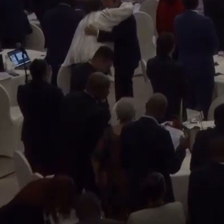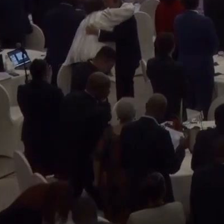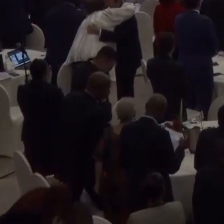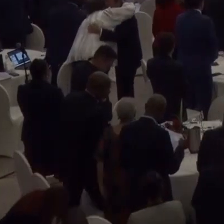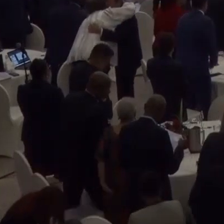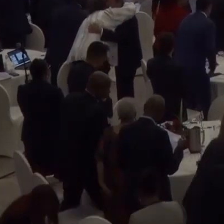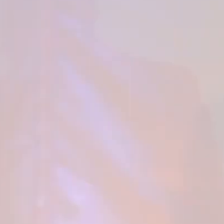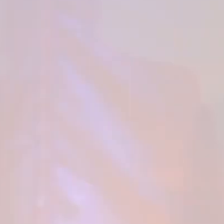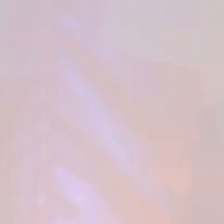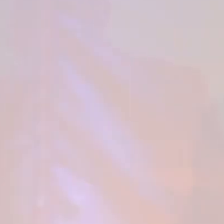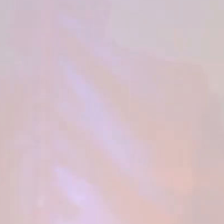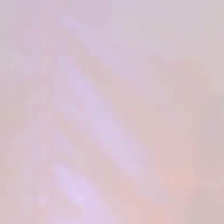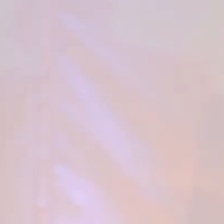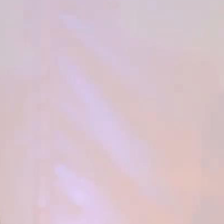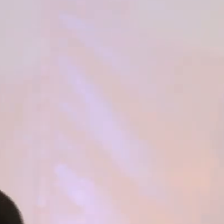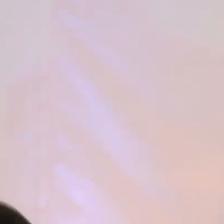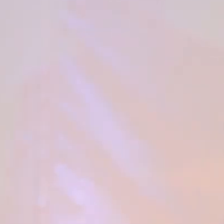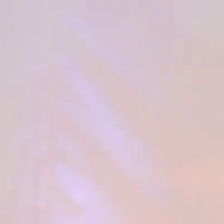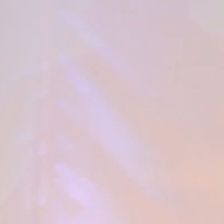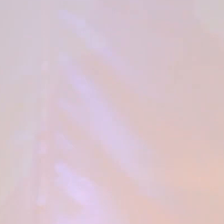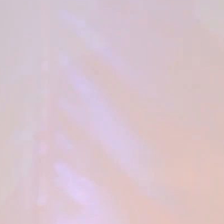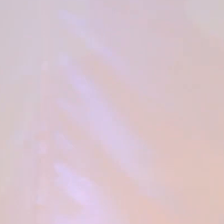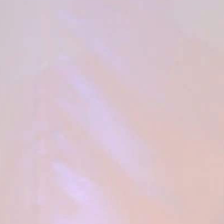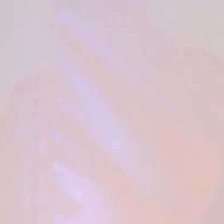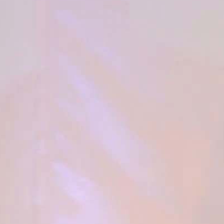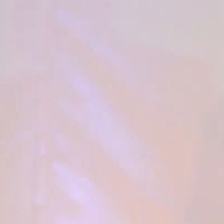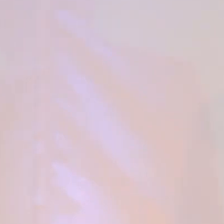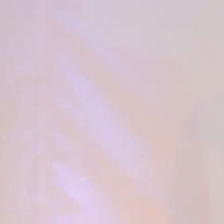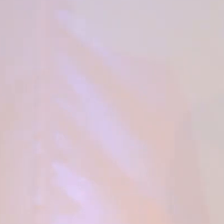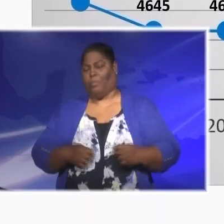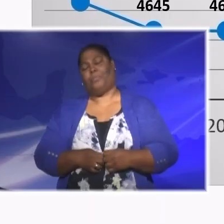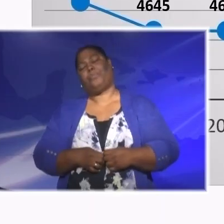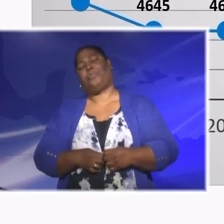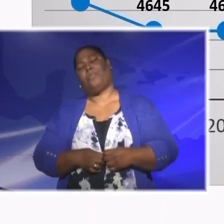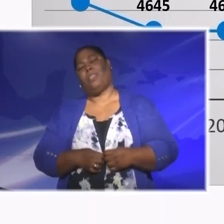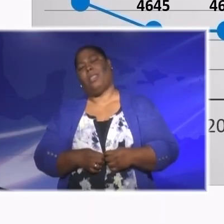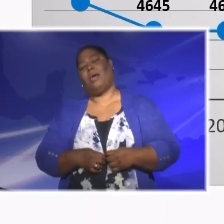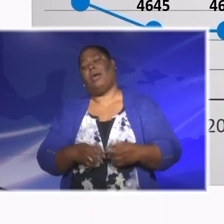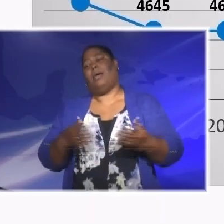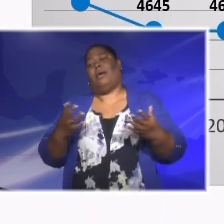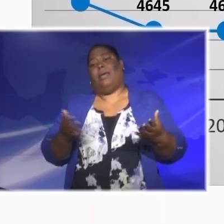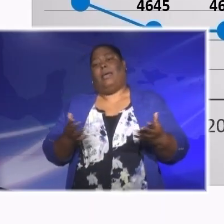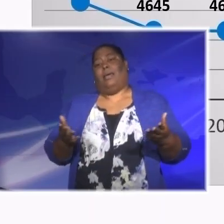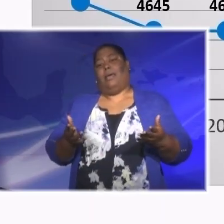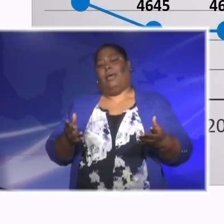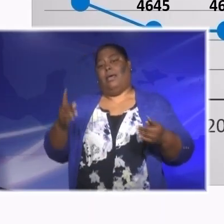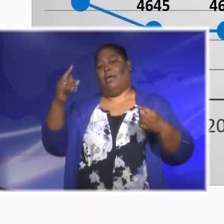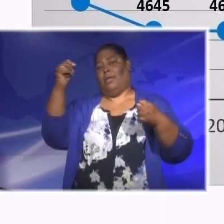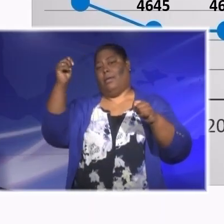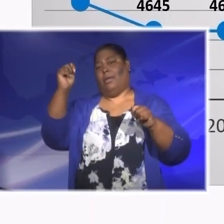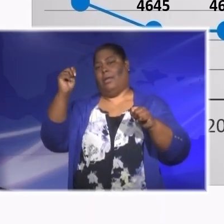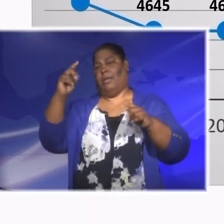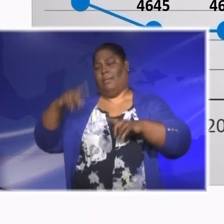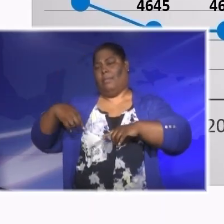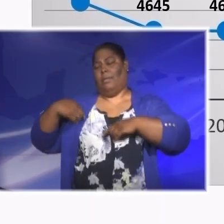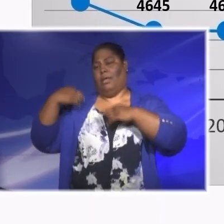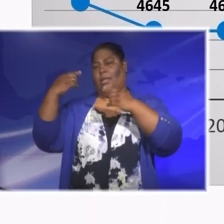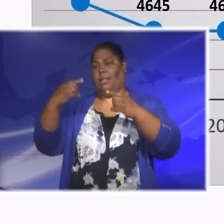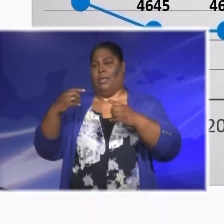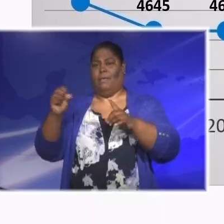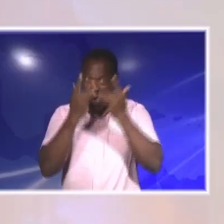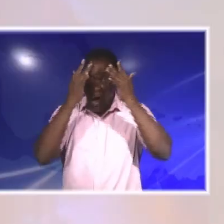Rowley, CARICOM's head with responsibility for energy and security, highlighted the consequences of crime on our